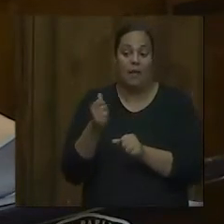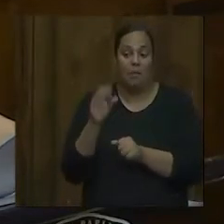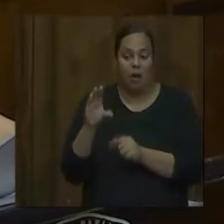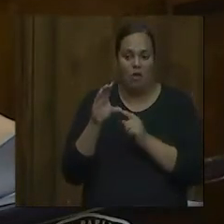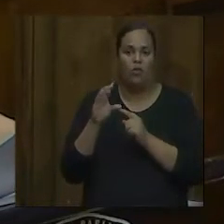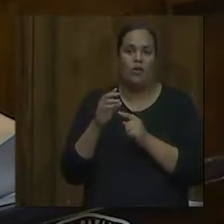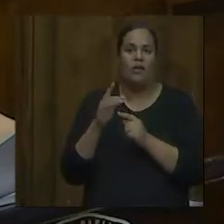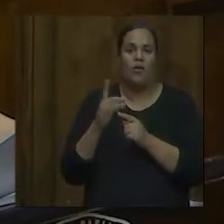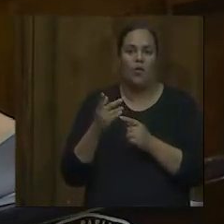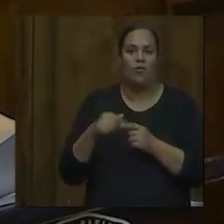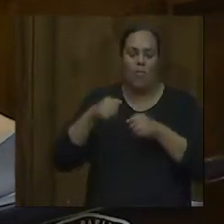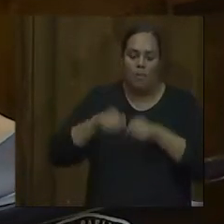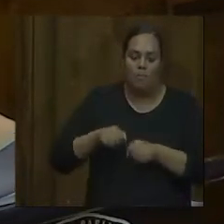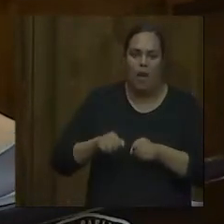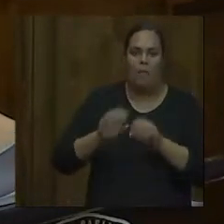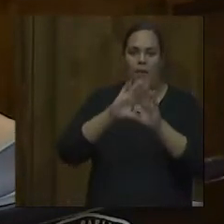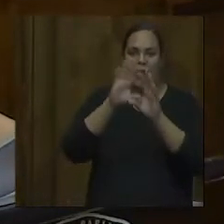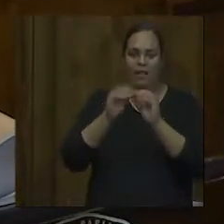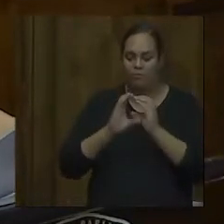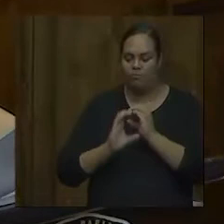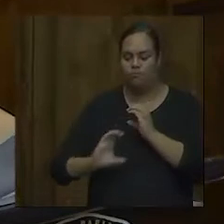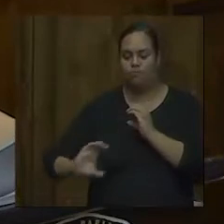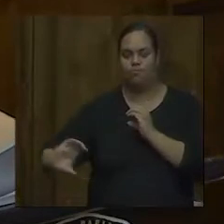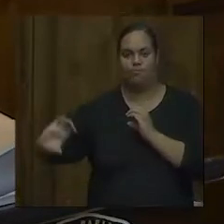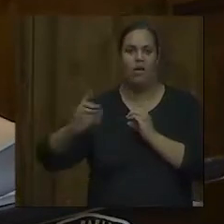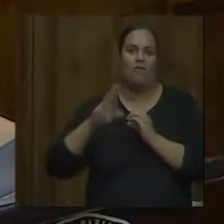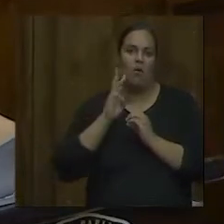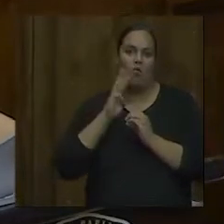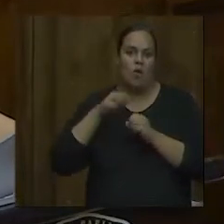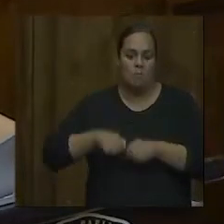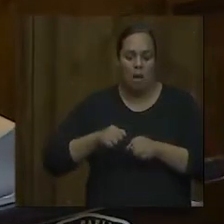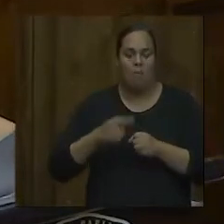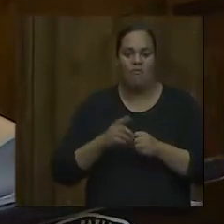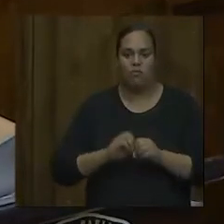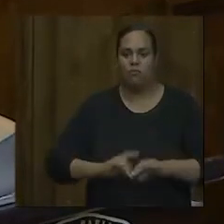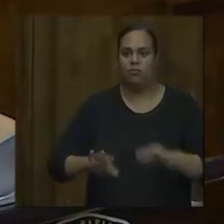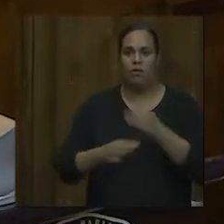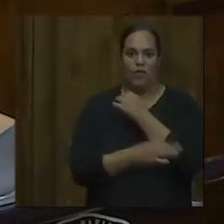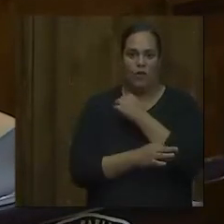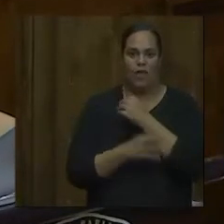of drilling the pump as well as the reservoir tank. Speaker, with the appropriated